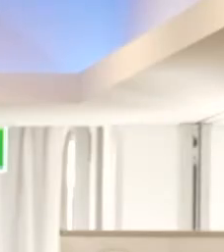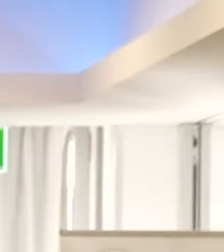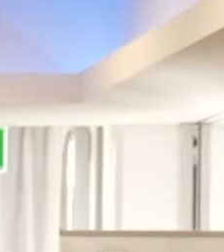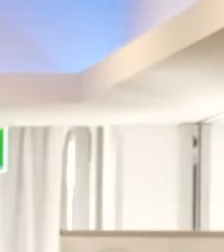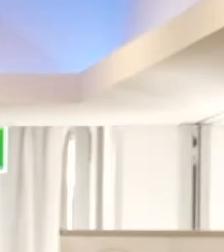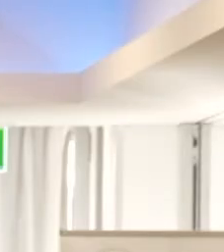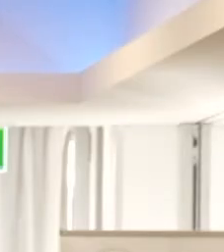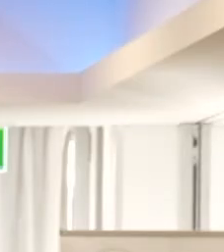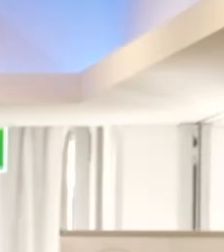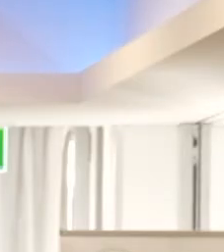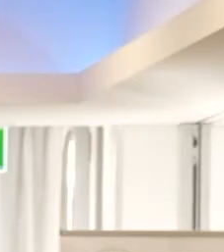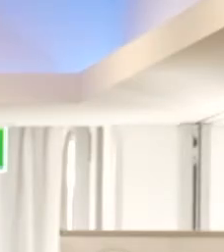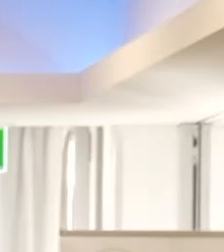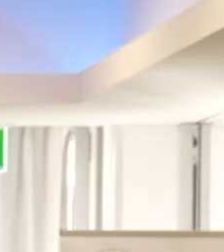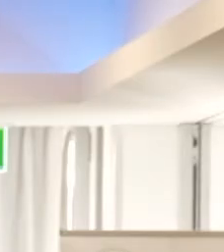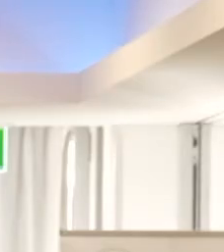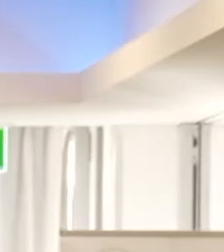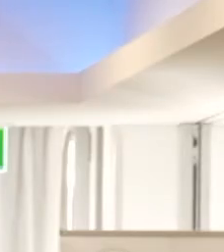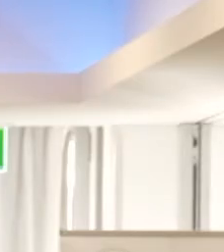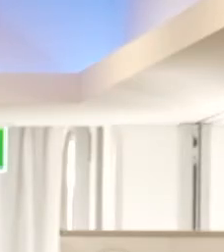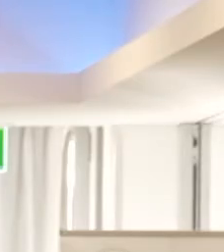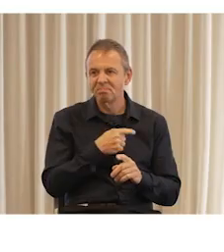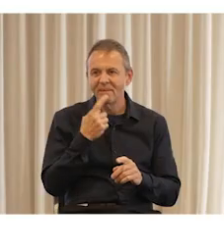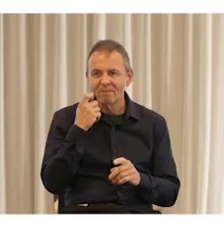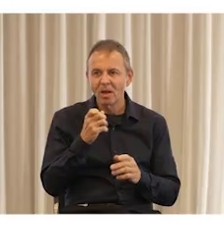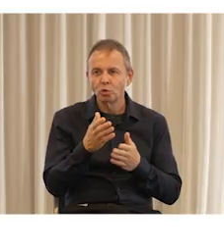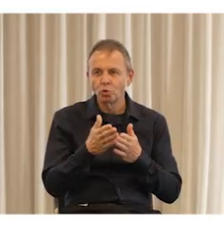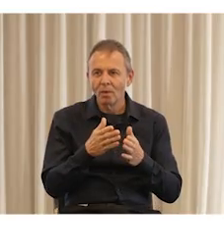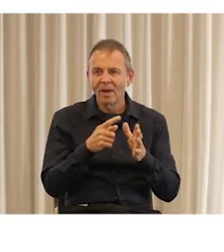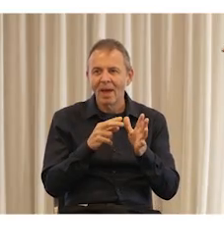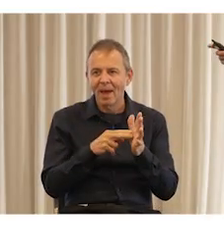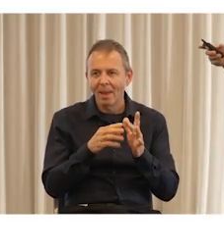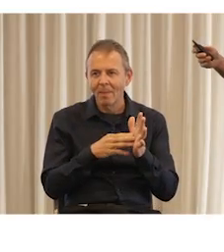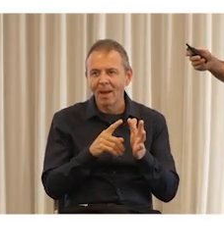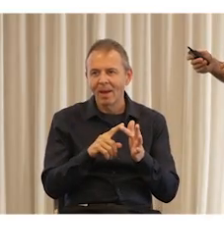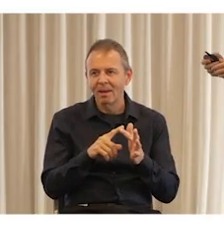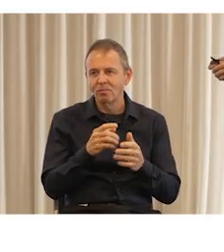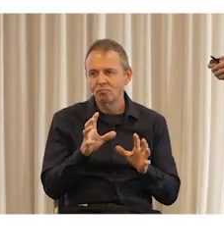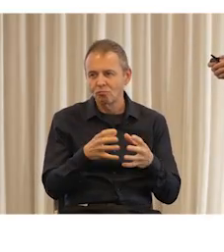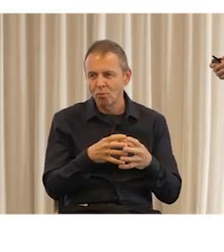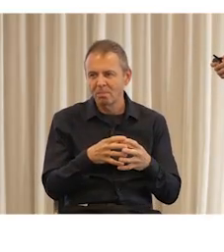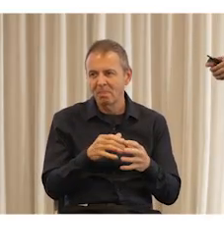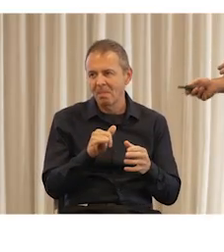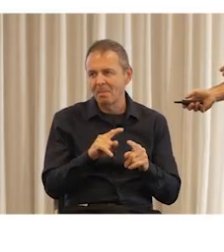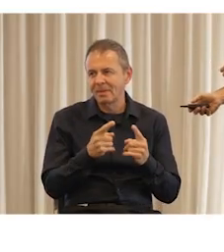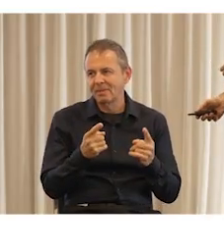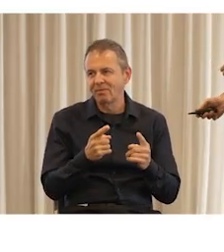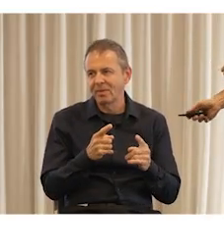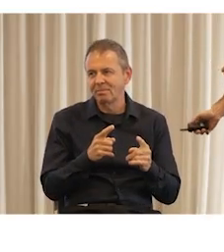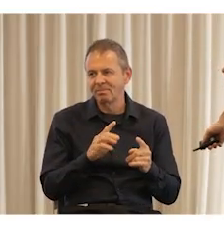communities. We could have gone out and found a service where they had an anime group and things might look a little bit different.